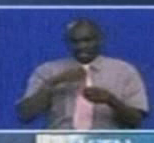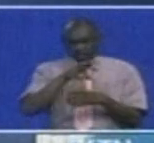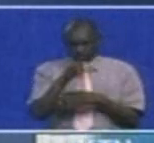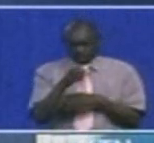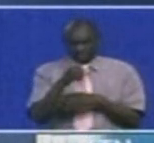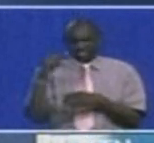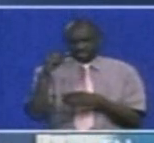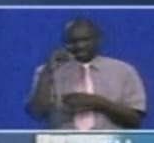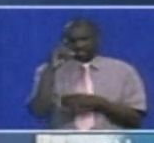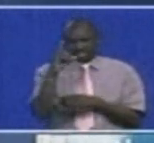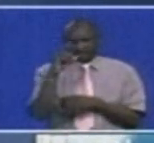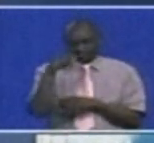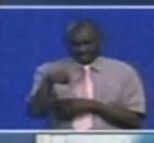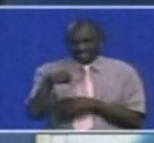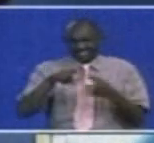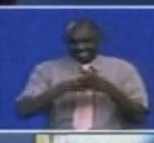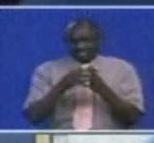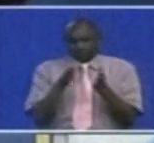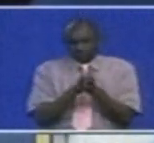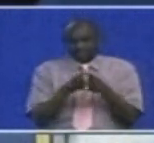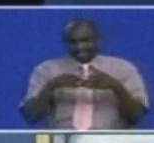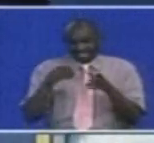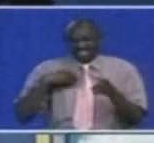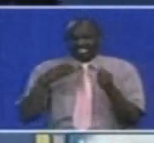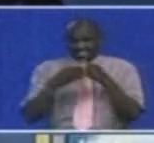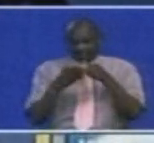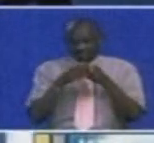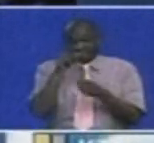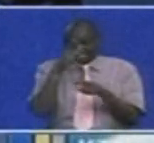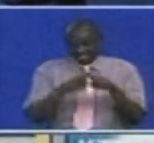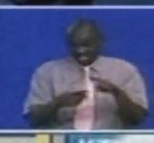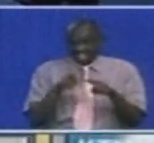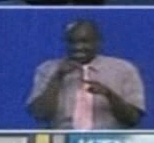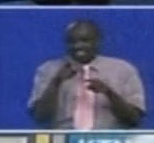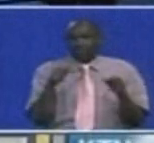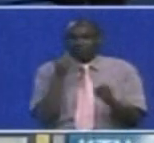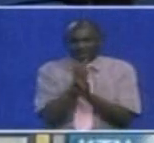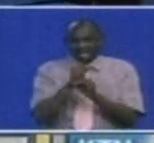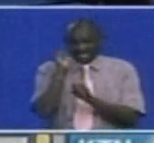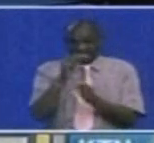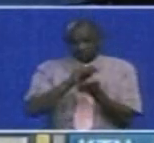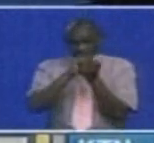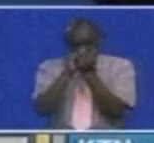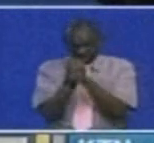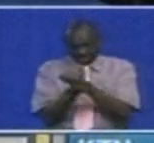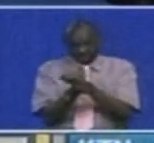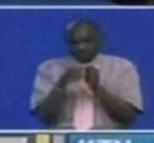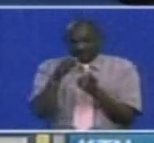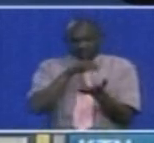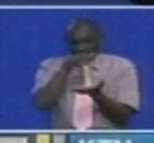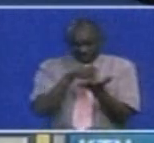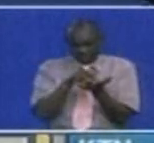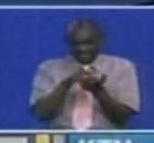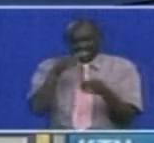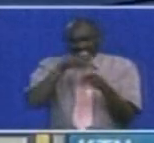domestic product, with results set to be released in September this year. A move that will see Kenya transform into a middle-income country. So